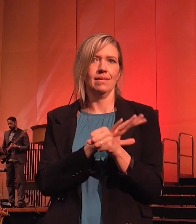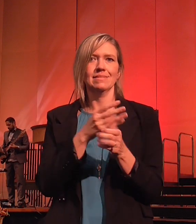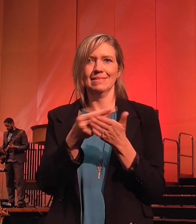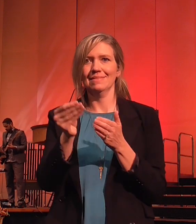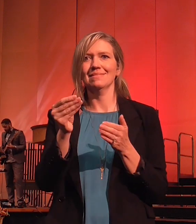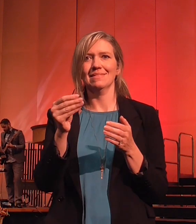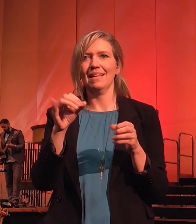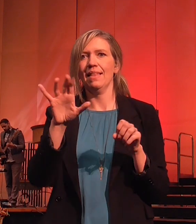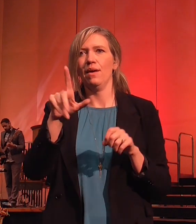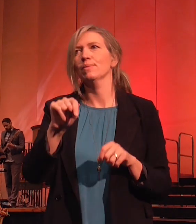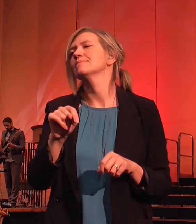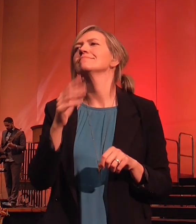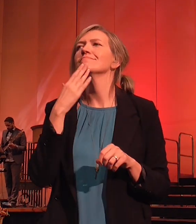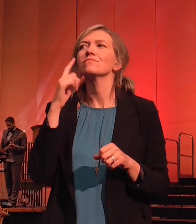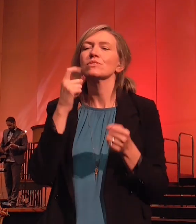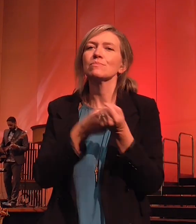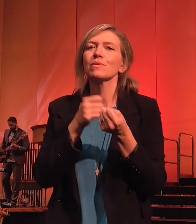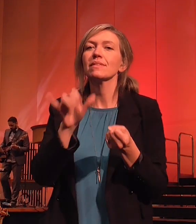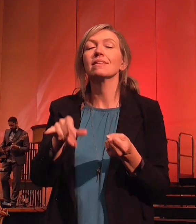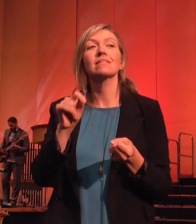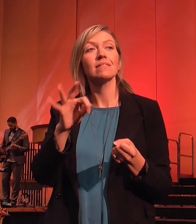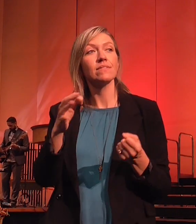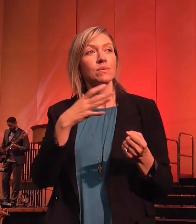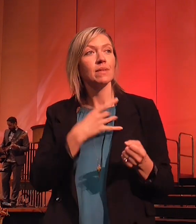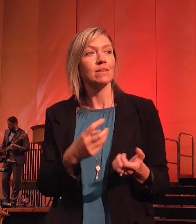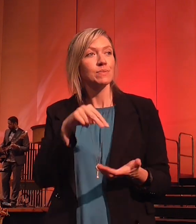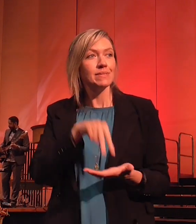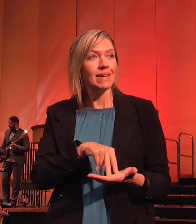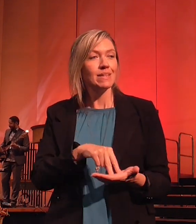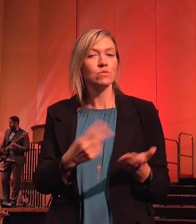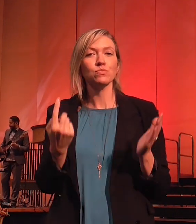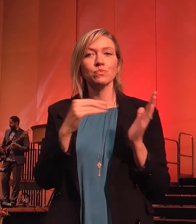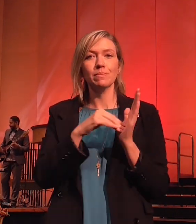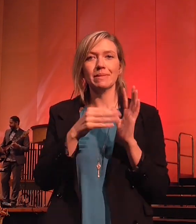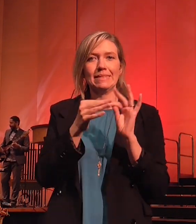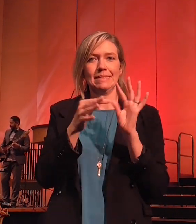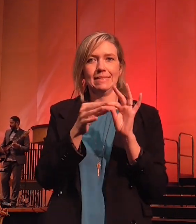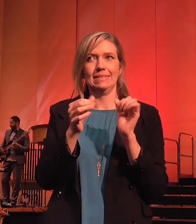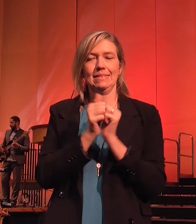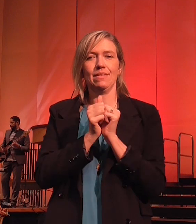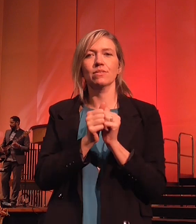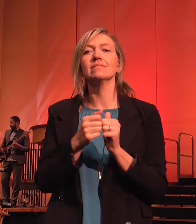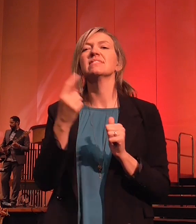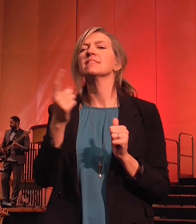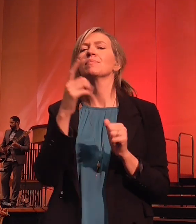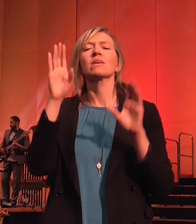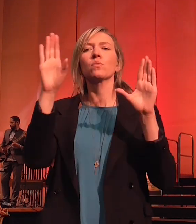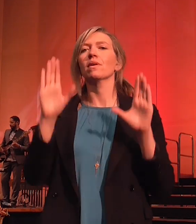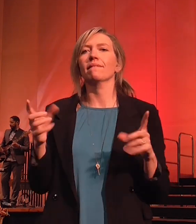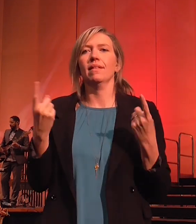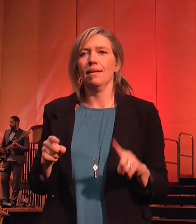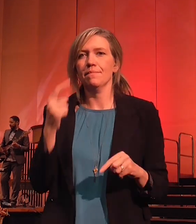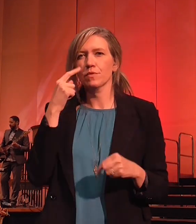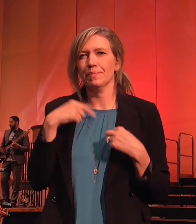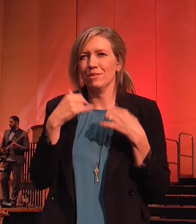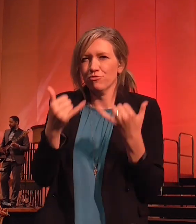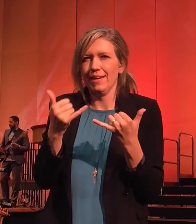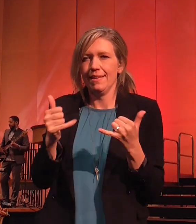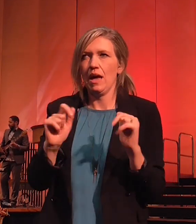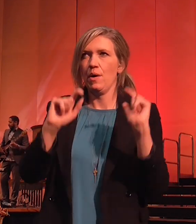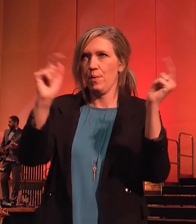been supporting that. If you so choose, stand and repeat after me. Something wonderful is happening to me right now.